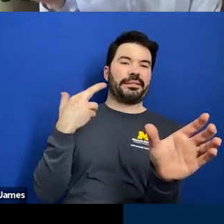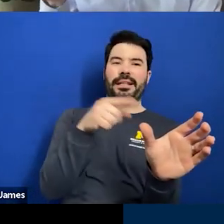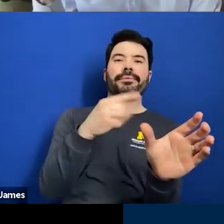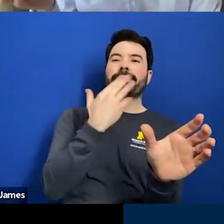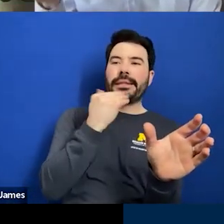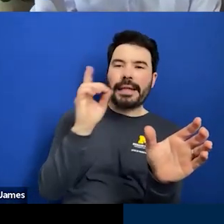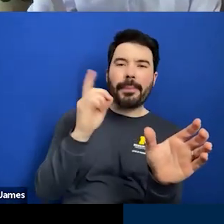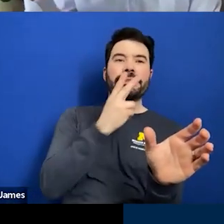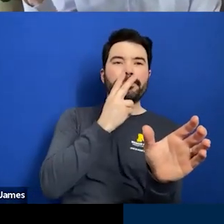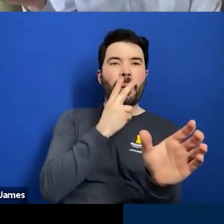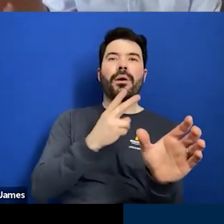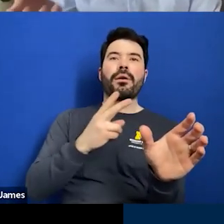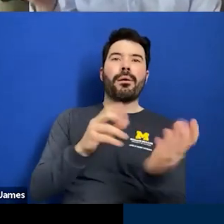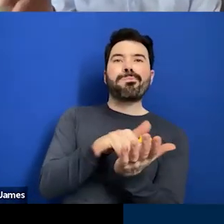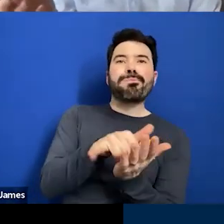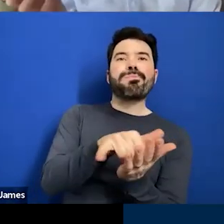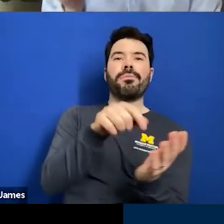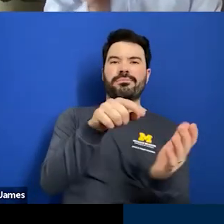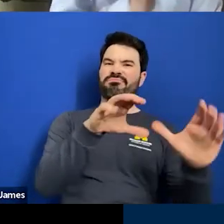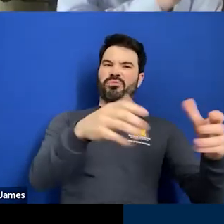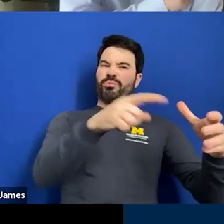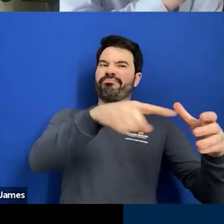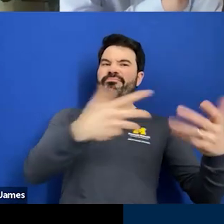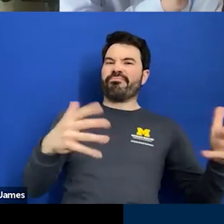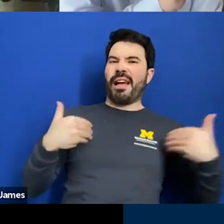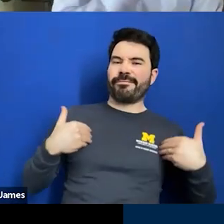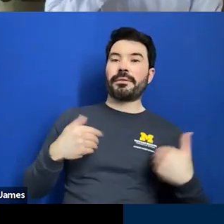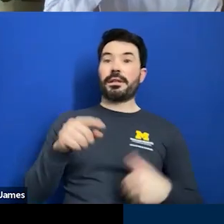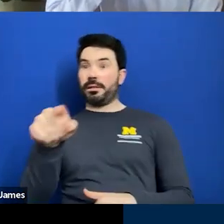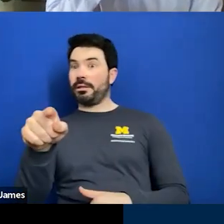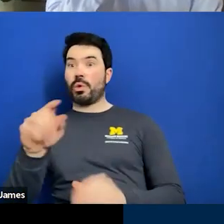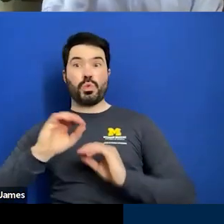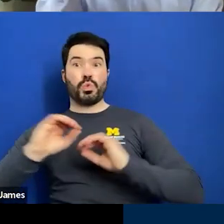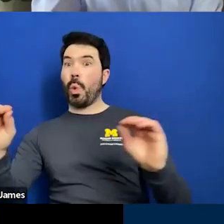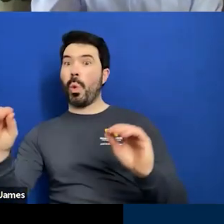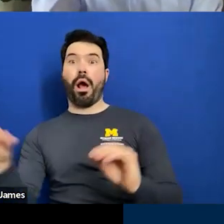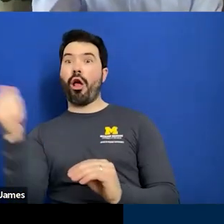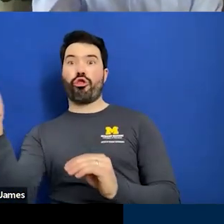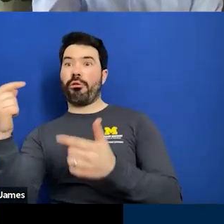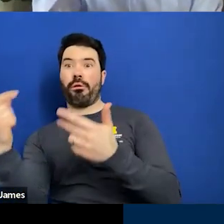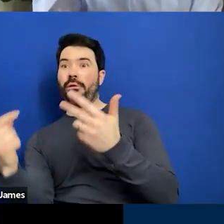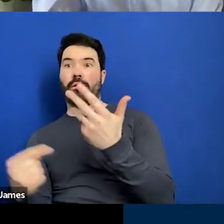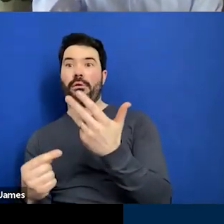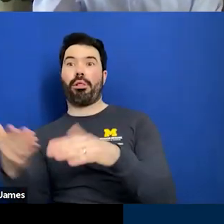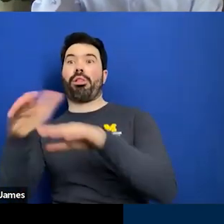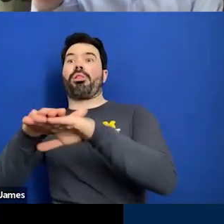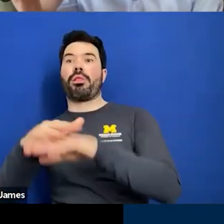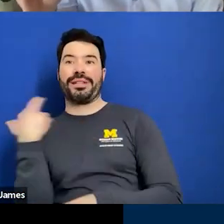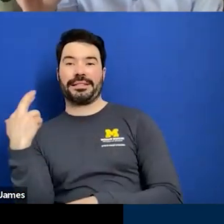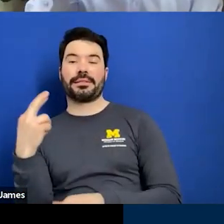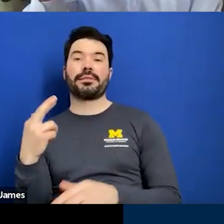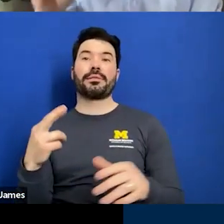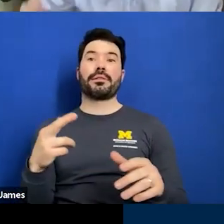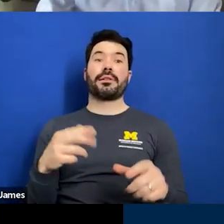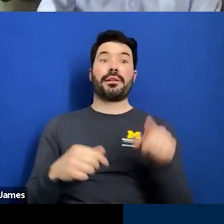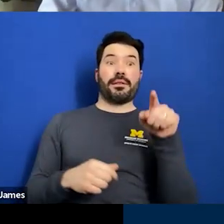diabetes, smoking, obesity, all of that stuff, and then those who didn't. And the cognitive decline in